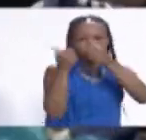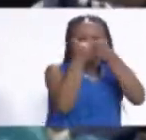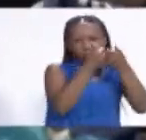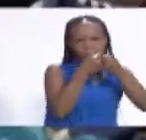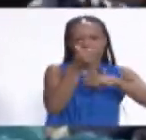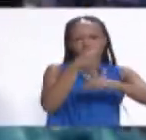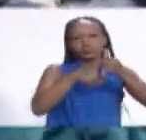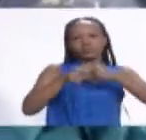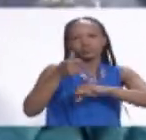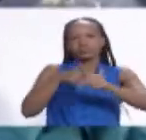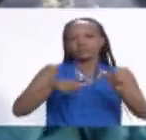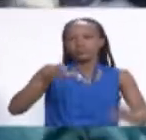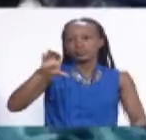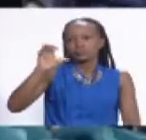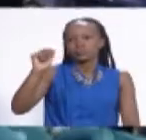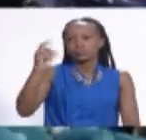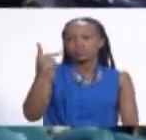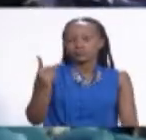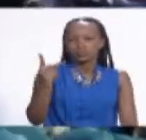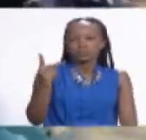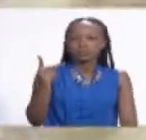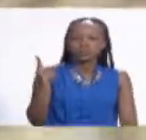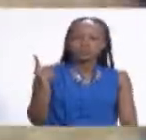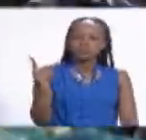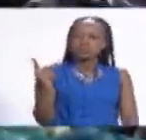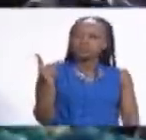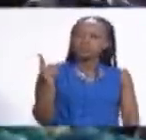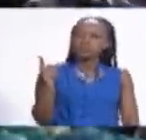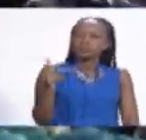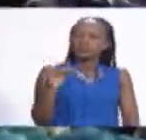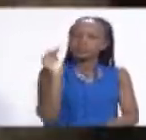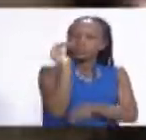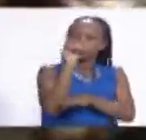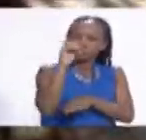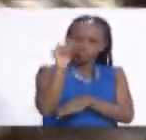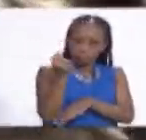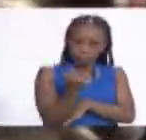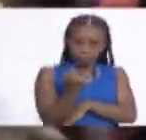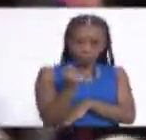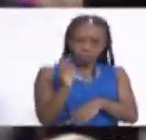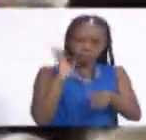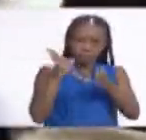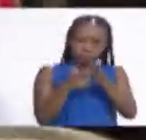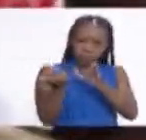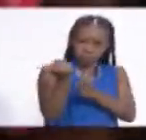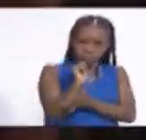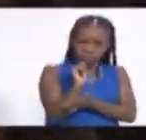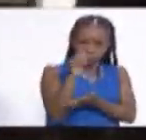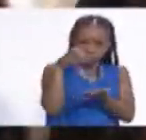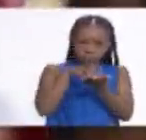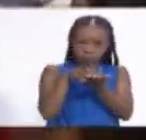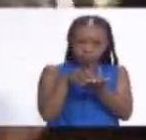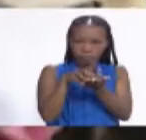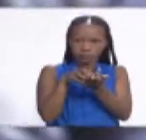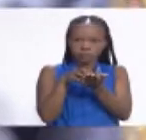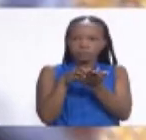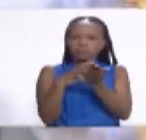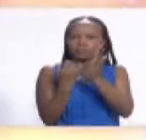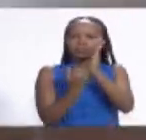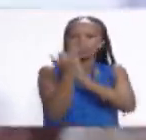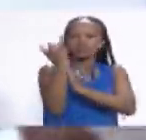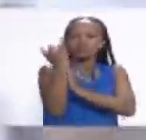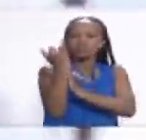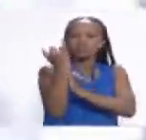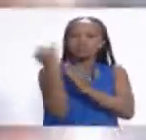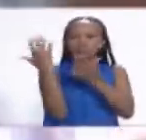Act. CAK's Director General Wang'ombe Kariuki has urged Kenyans to report any case of hiked pricing to the authorities'